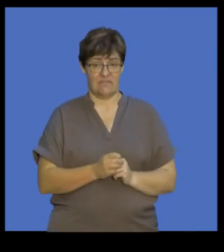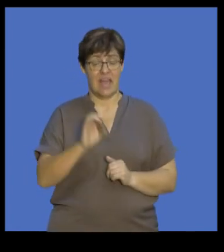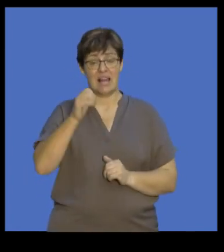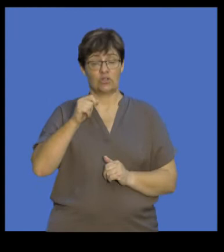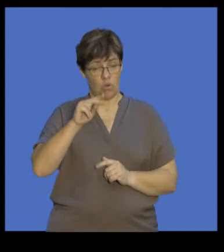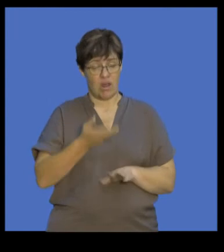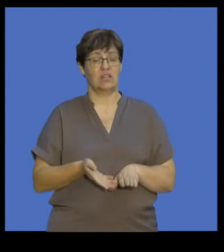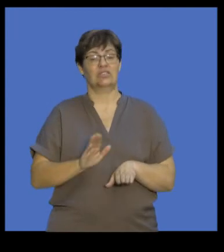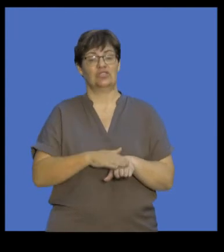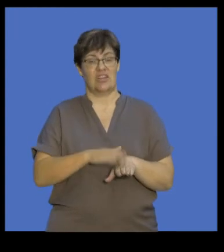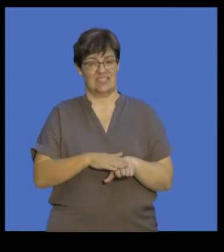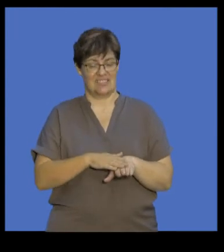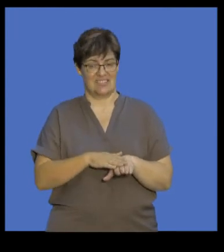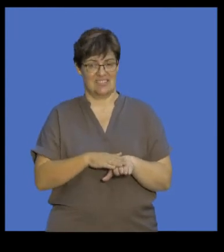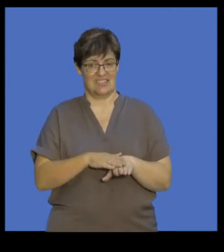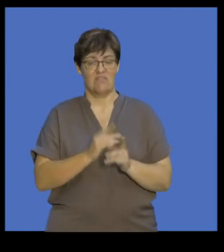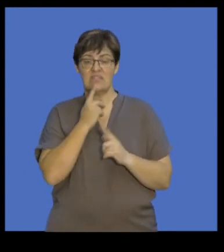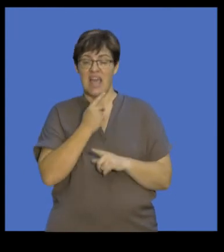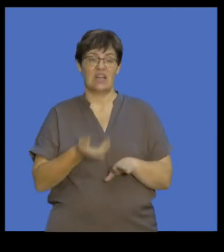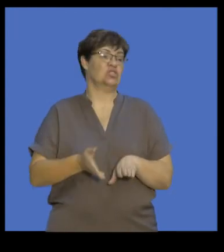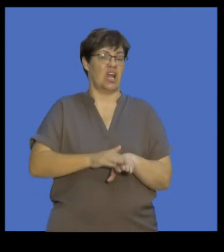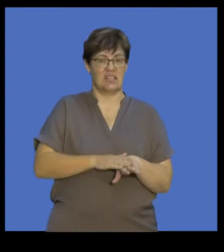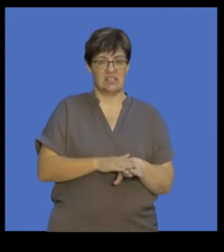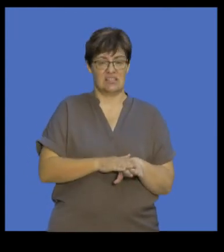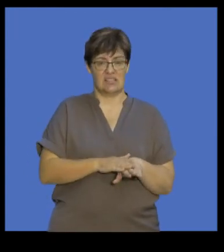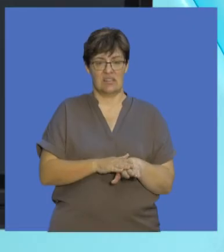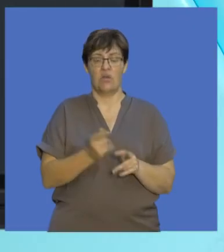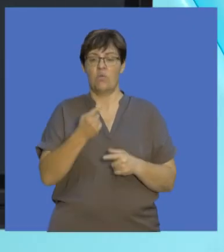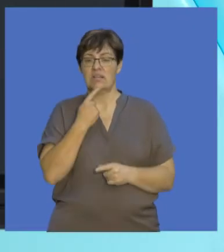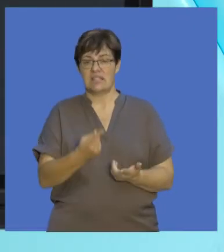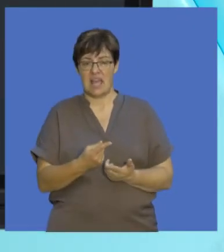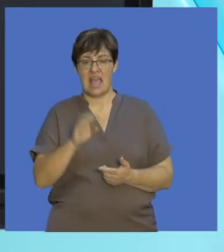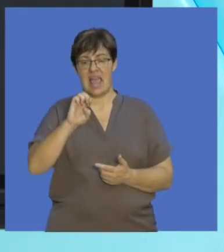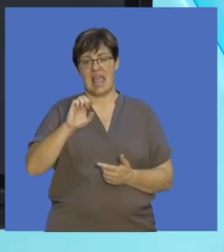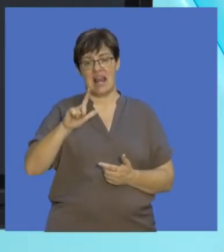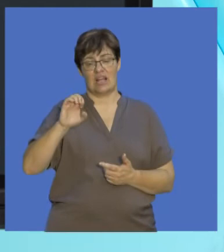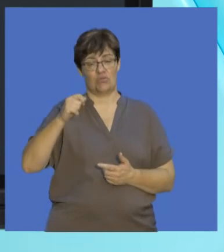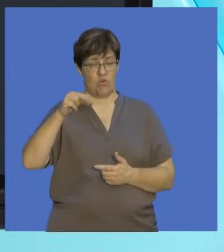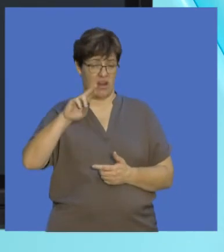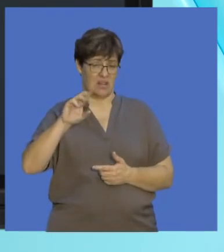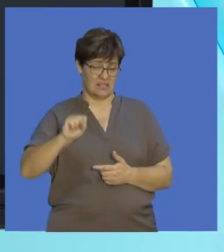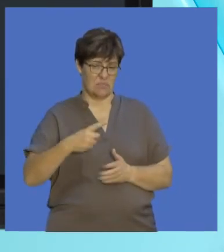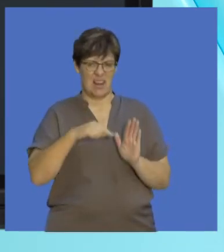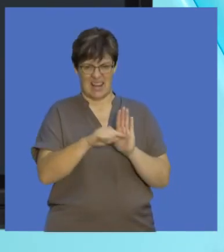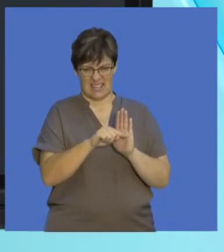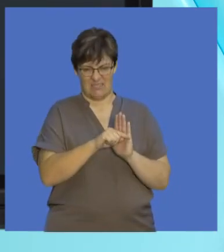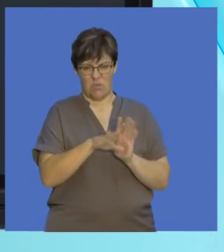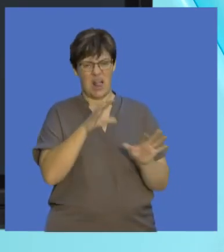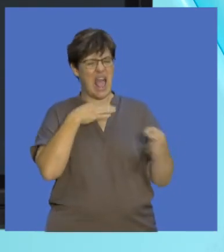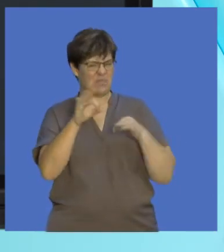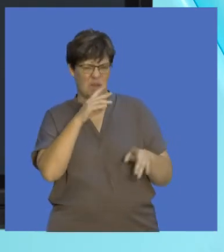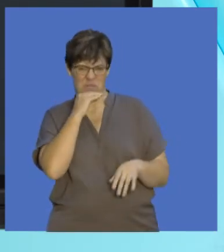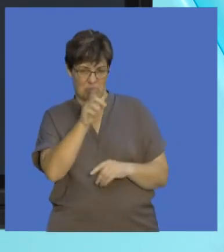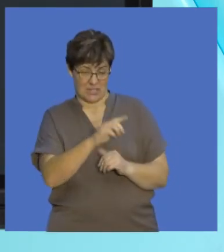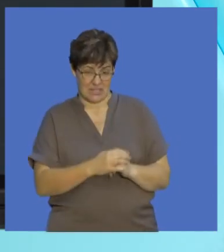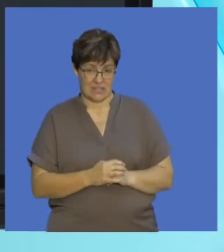okay? Electrons are the charges that, whenever we talk of charge in a circuit, we're talking of electrons by convention. We'll explain